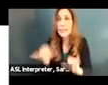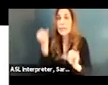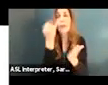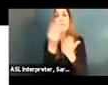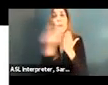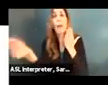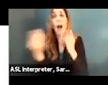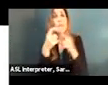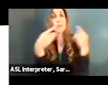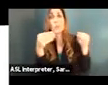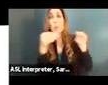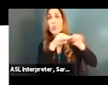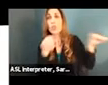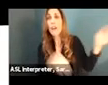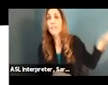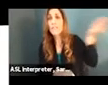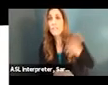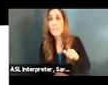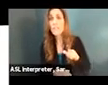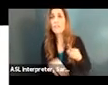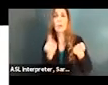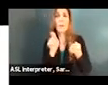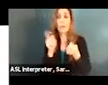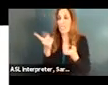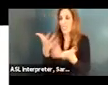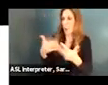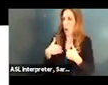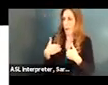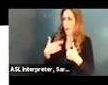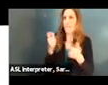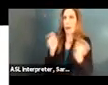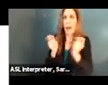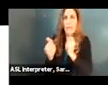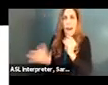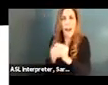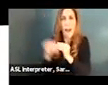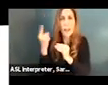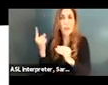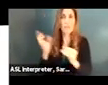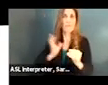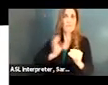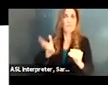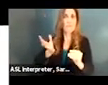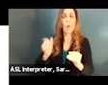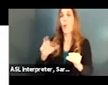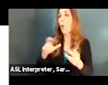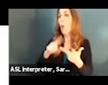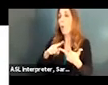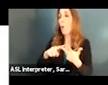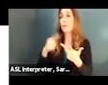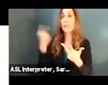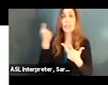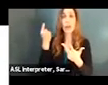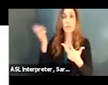shelf, you modify something you already have, or you take something that